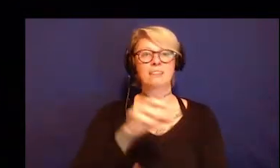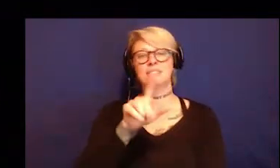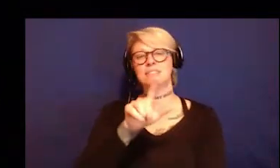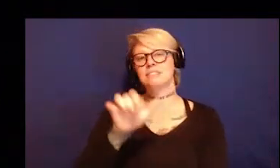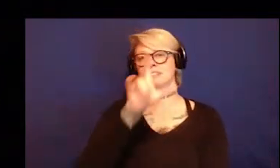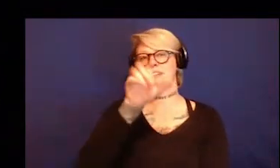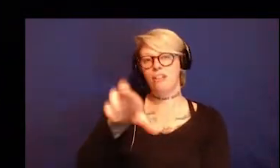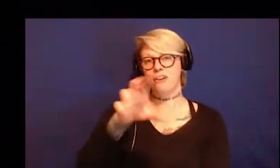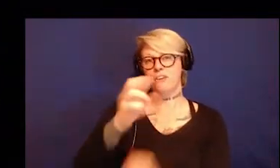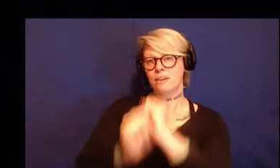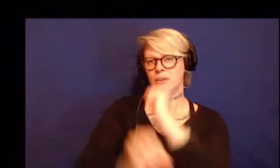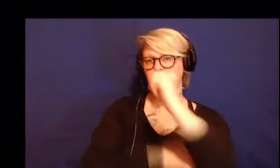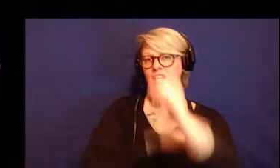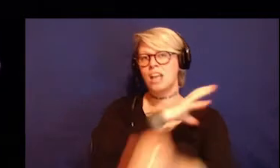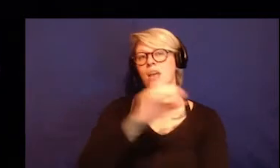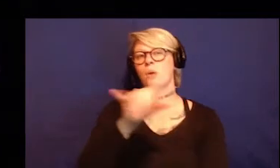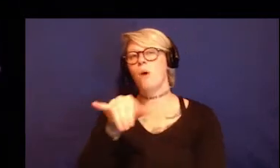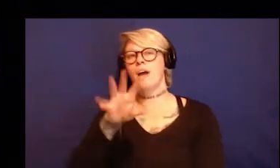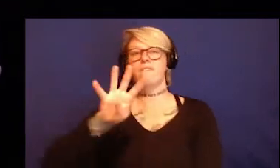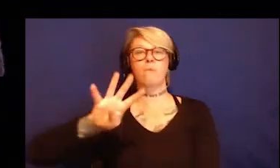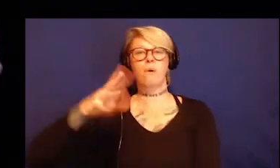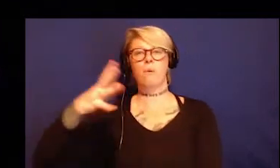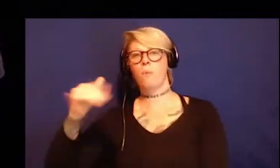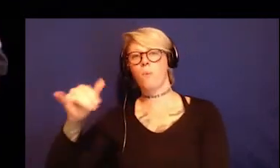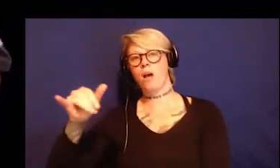their support.